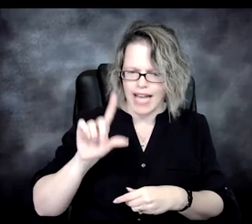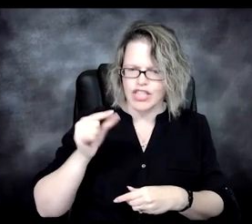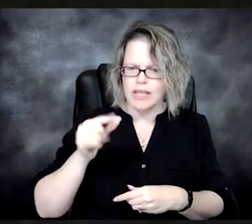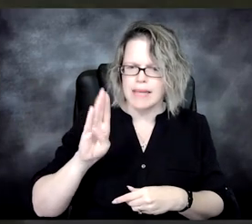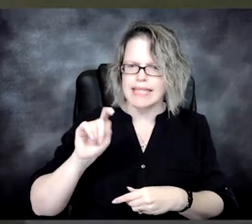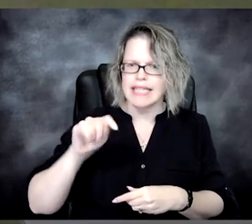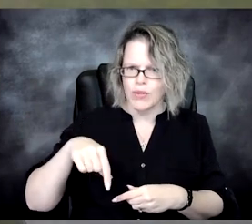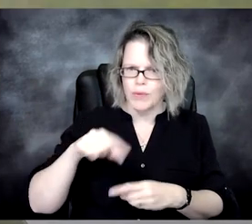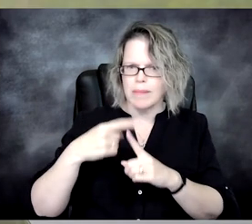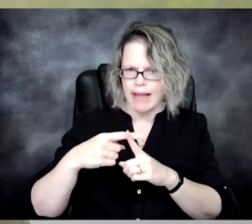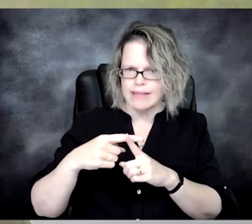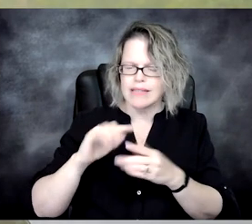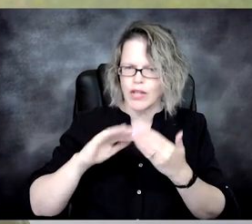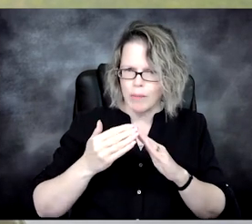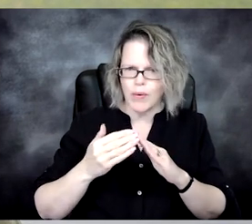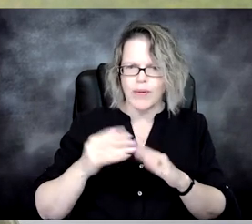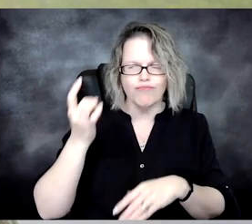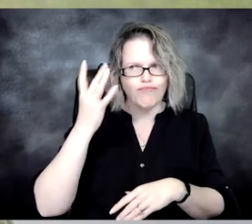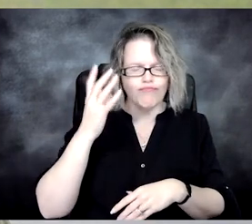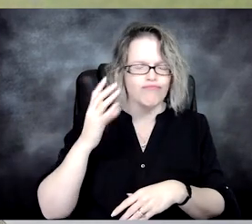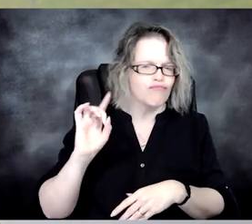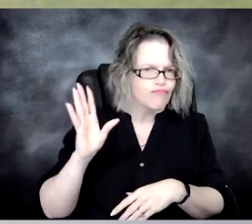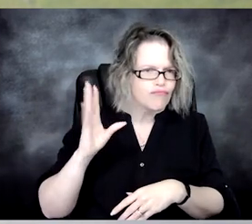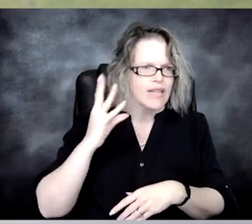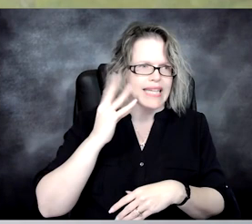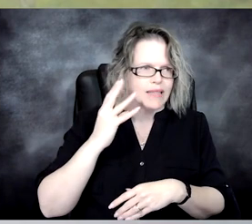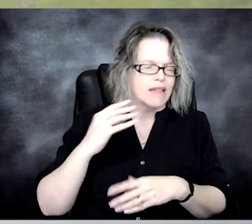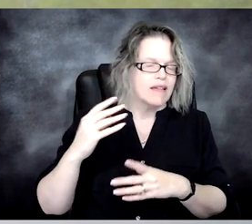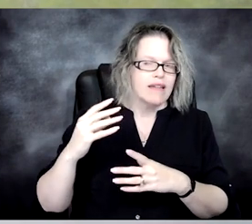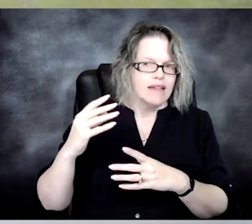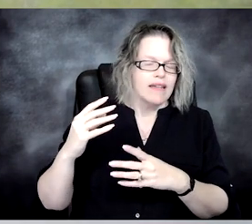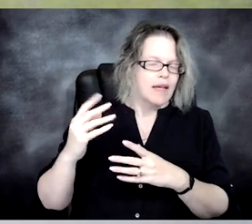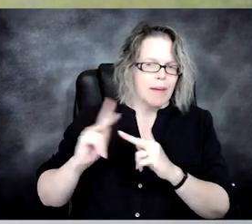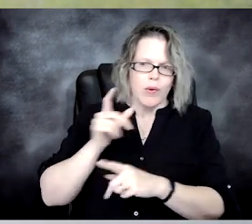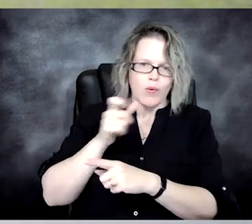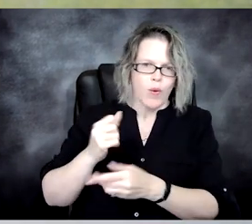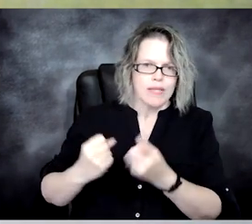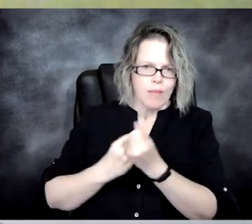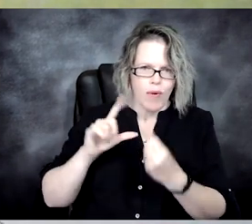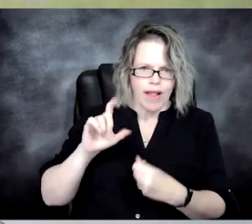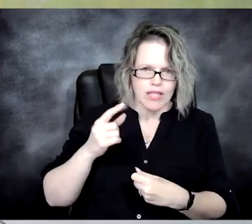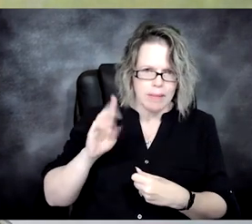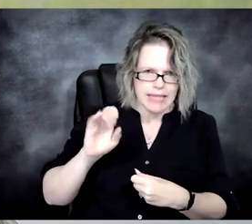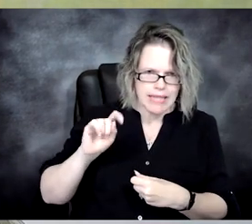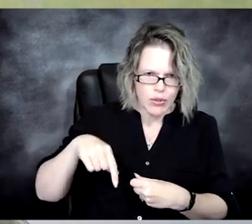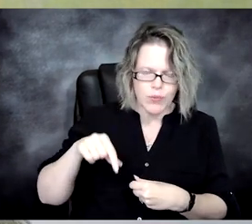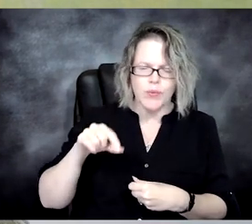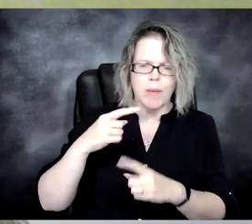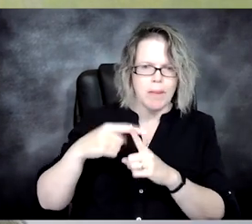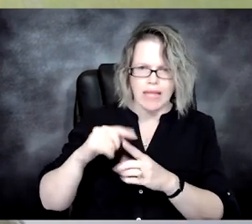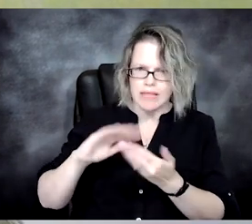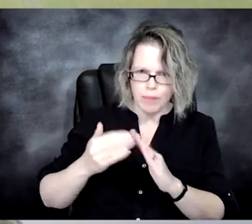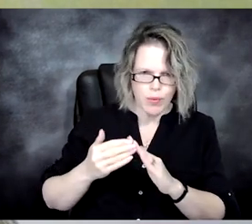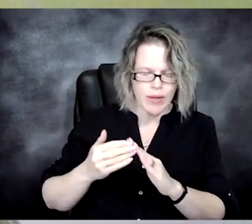community. I am no stranger to the harsh treatment we face from those who did not support the LGBTQ+ community. I